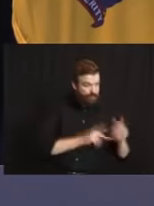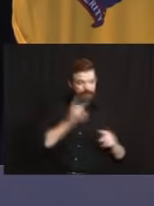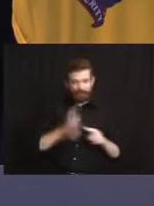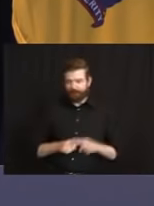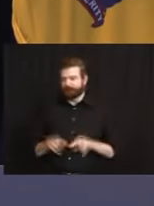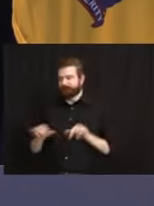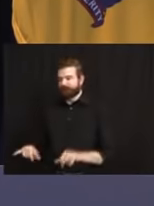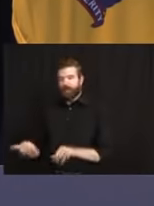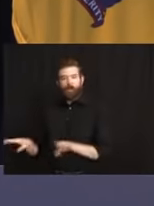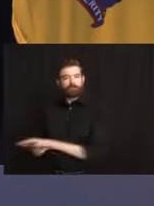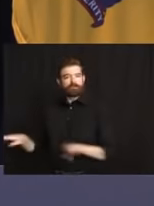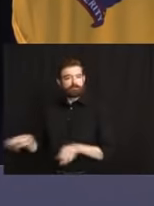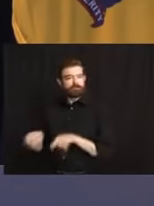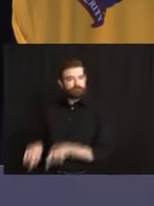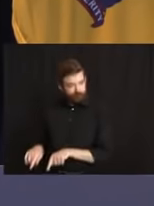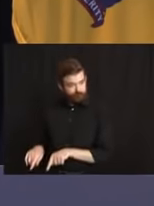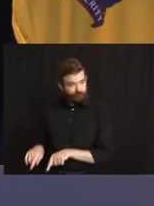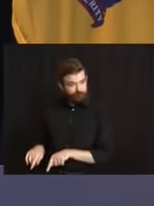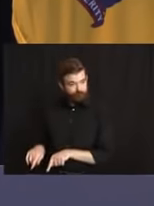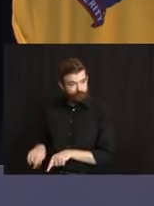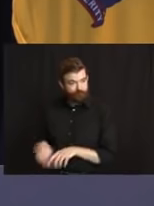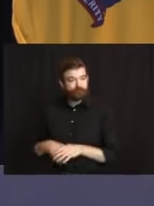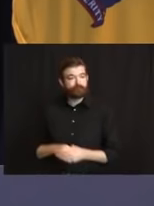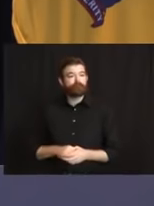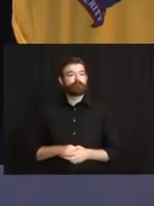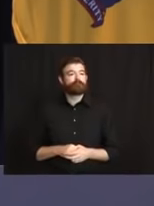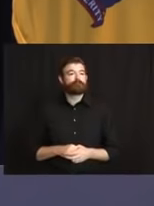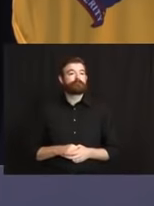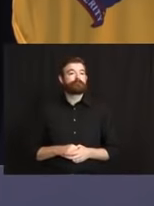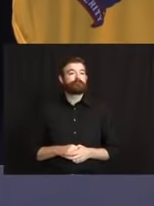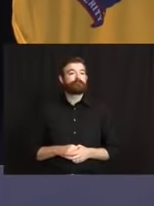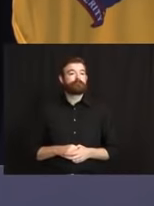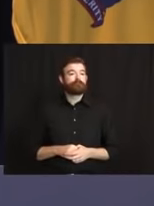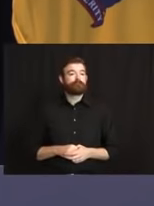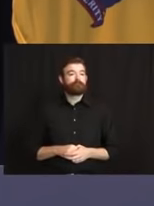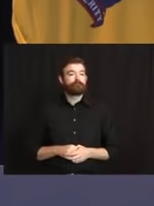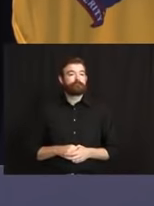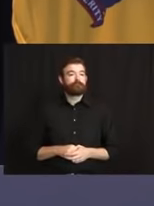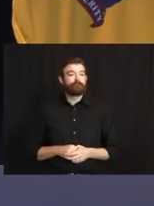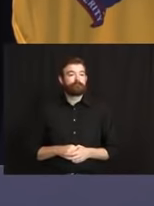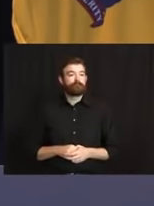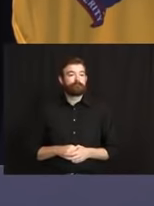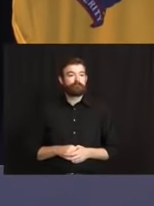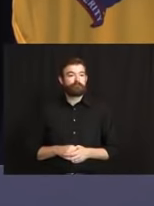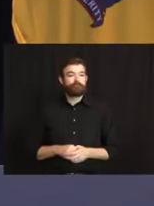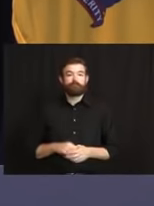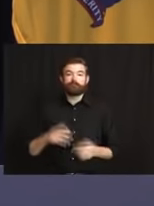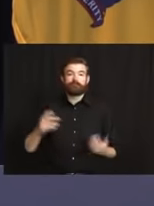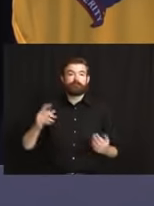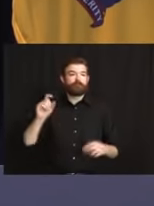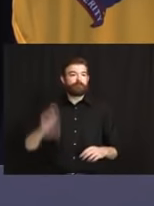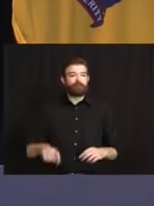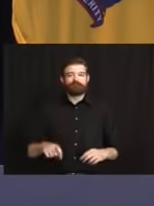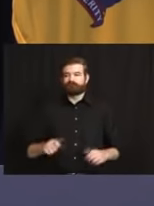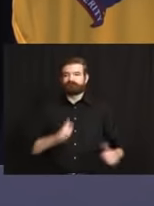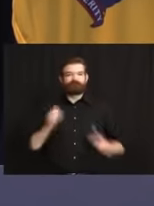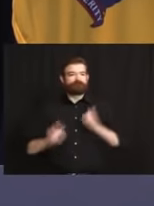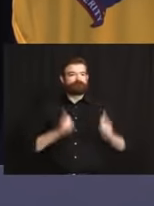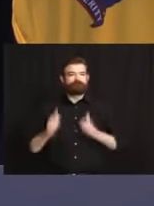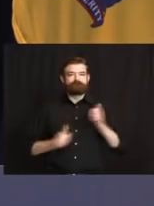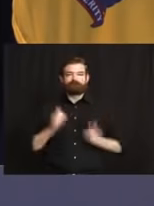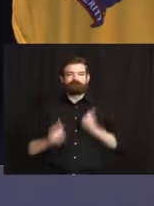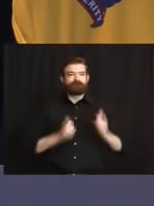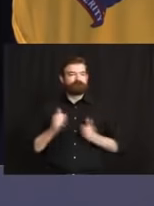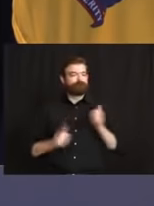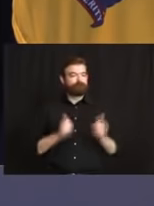is that, but we also have to aggressively prevent situations that we know are conducive